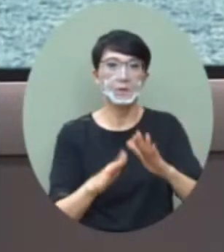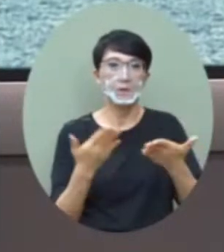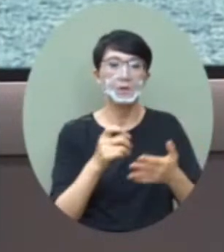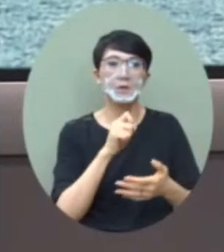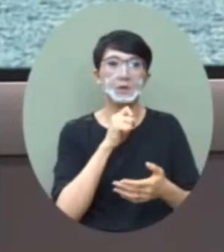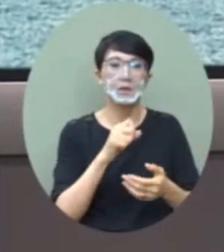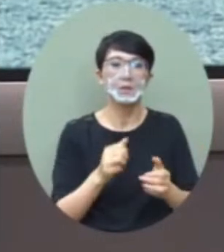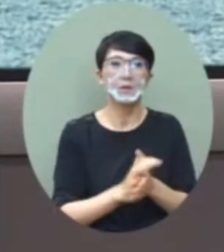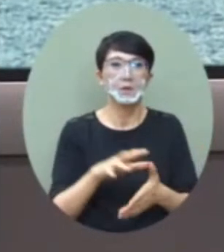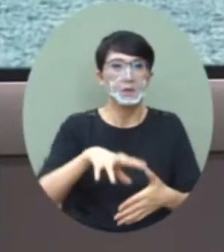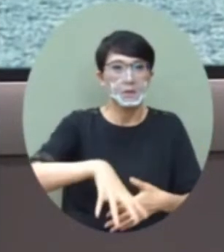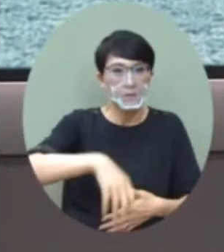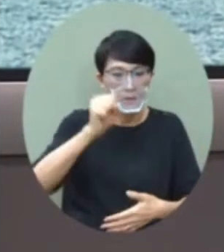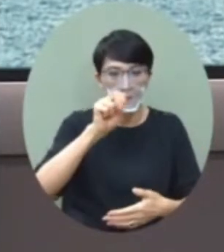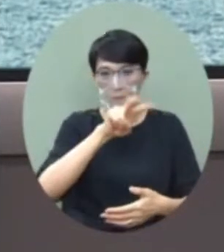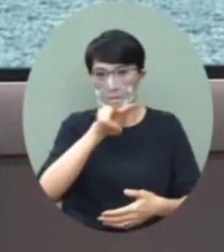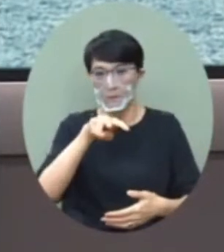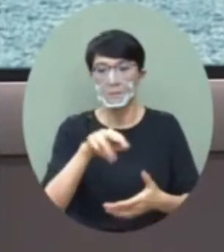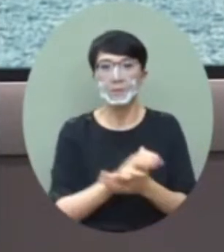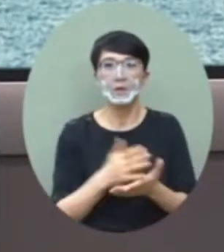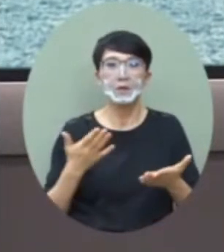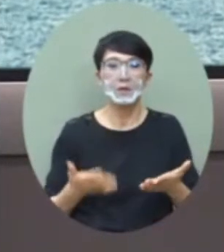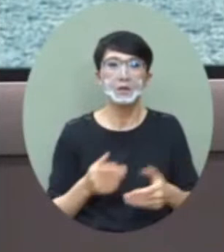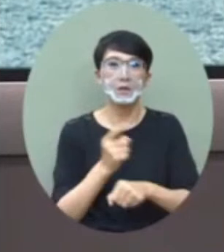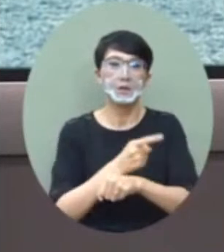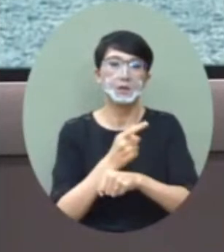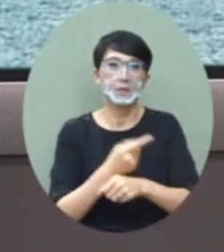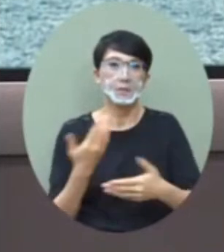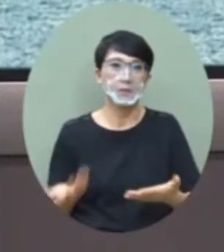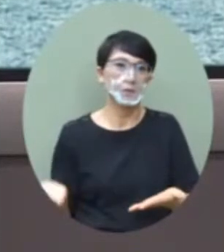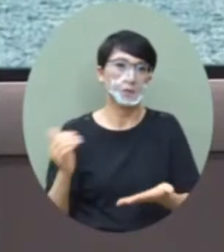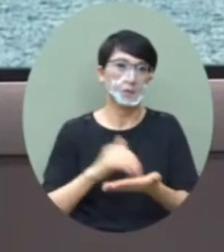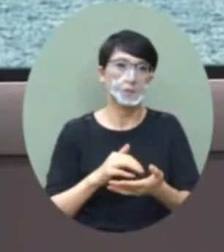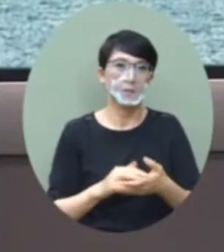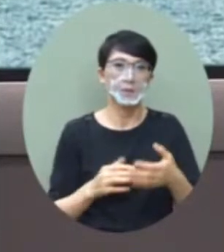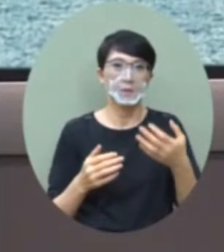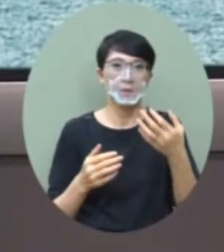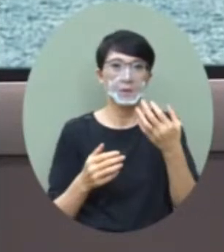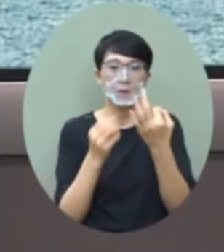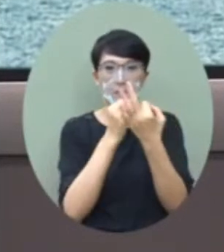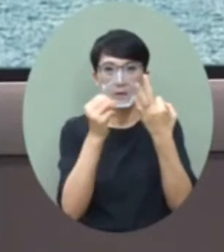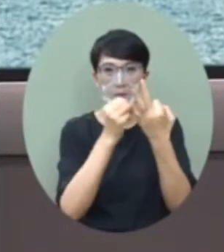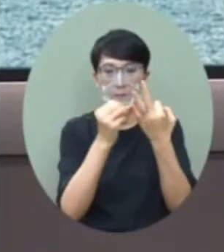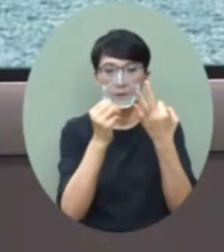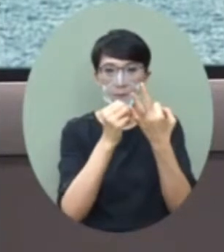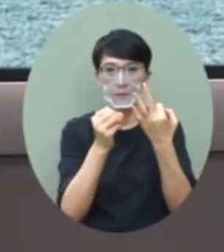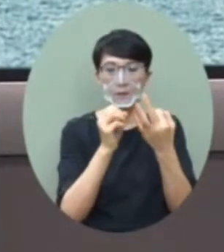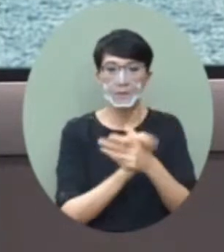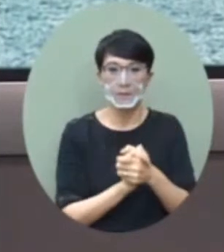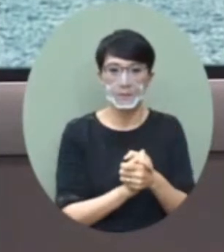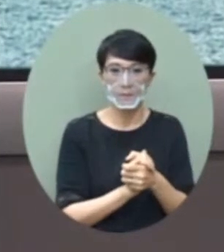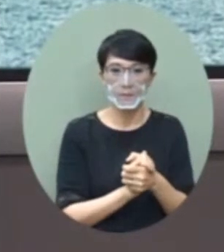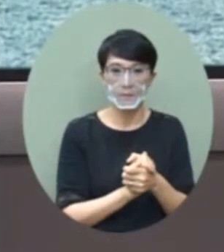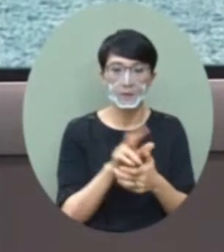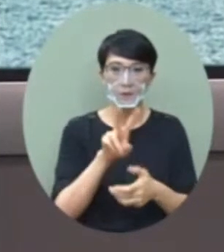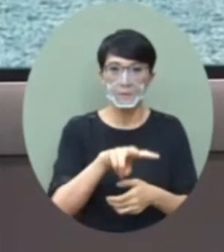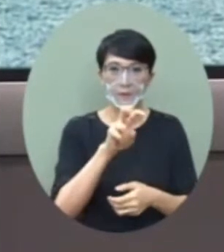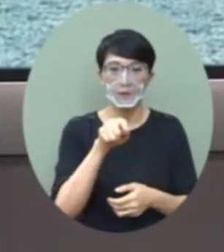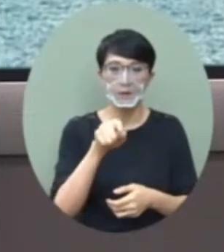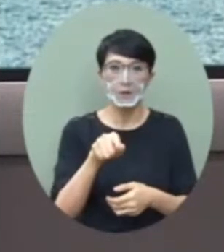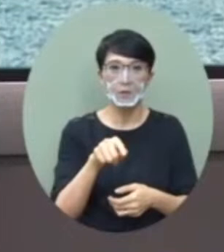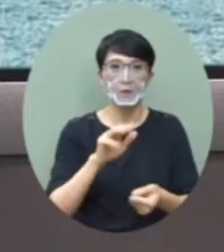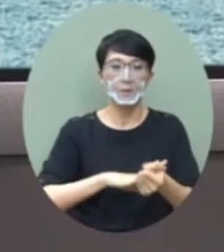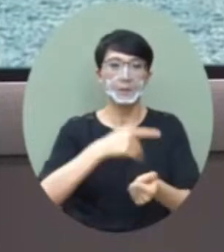haven't completed the investigation of all cases. We are waiting for a second sample to see whether it is negative or